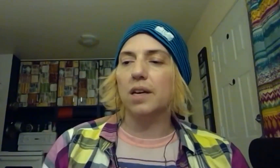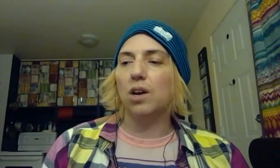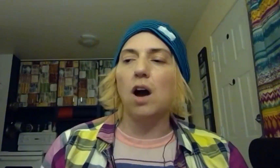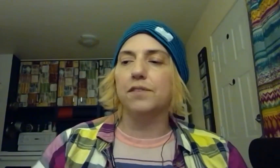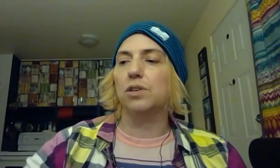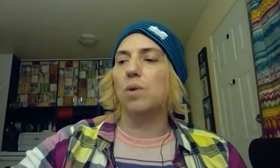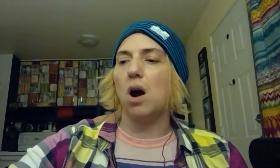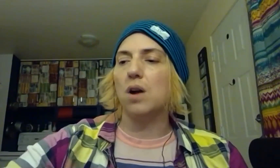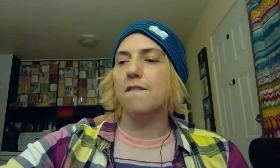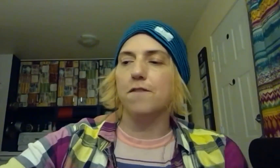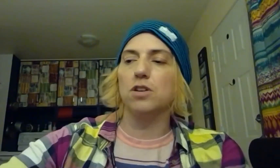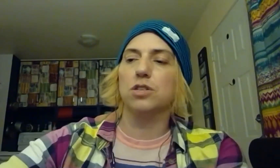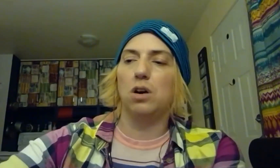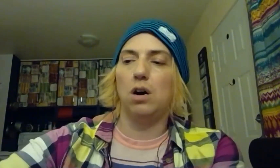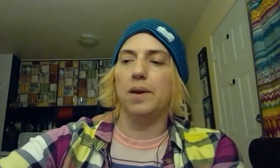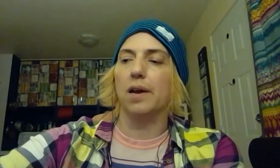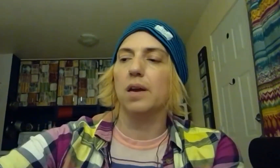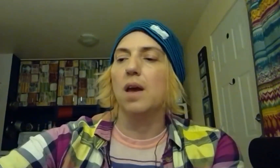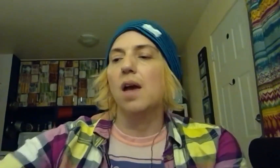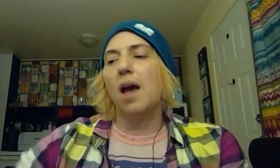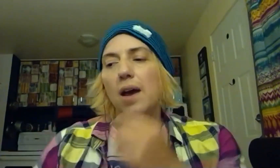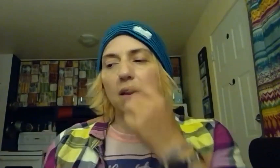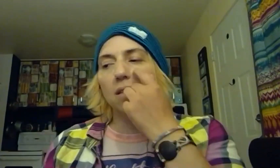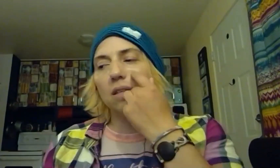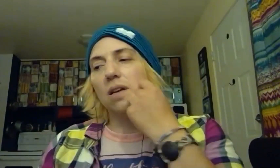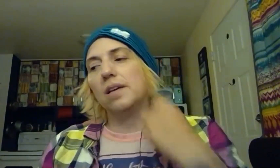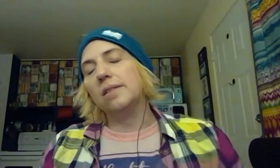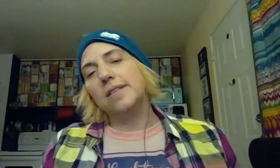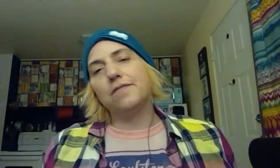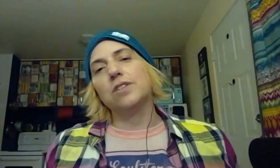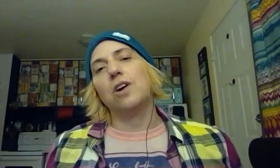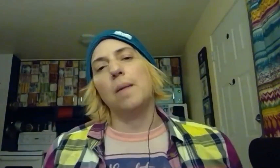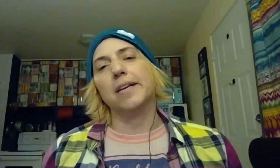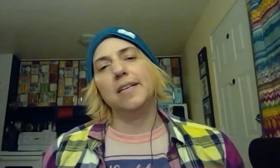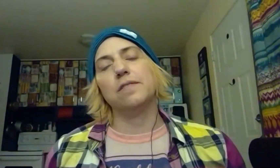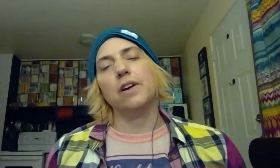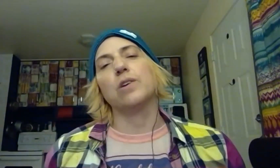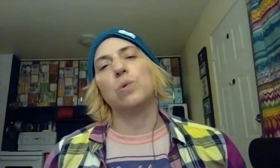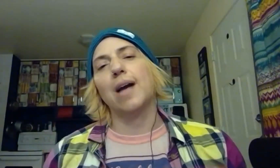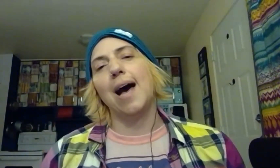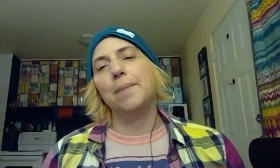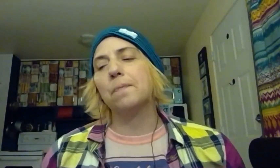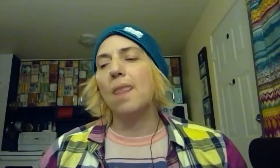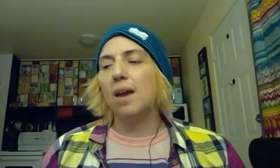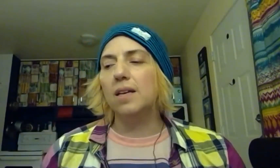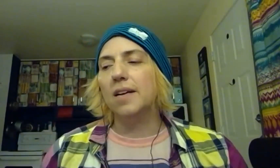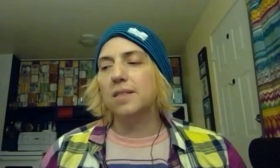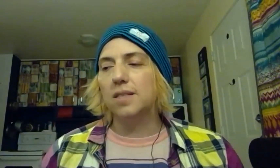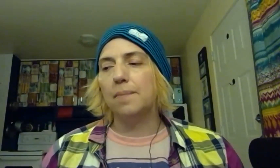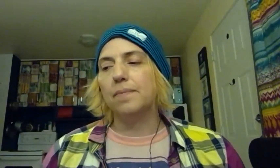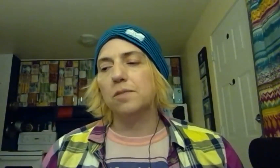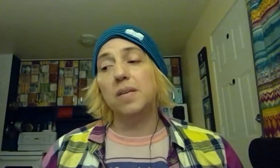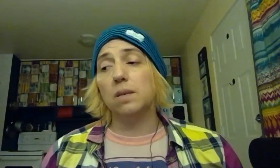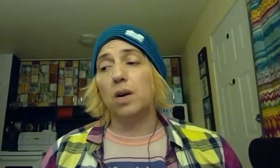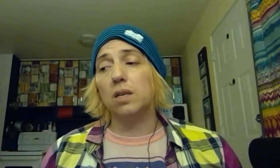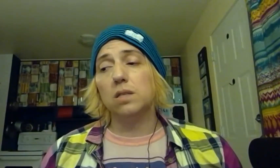going to kick it off to our first comic. And this first comic, he's a very cool guy. He likes to